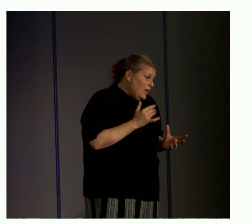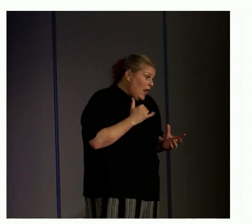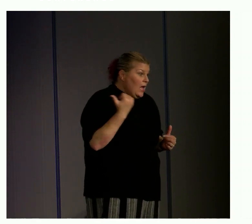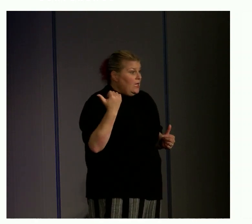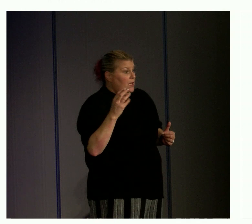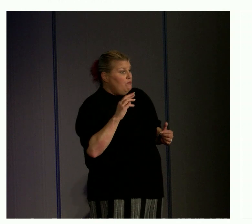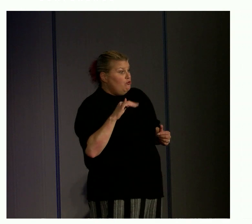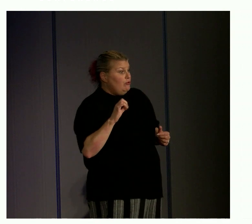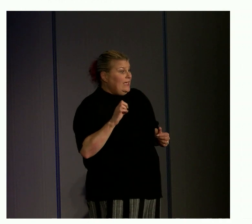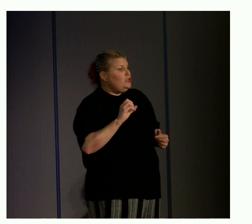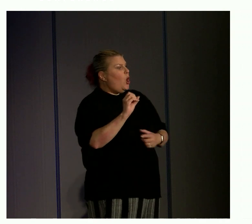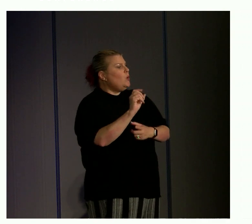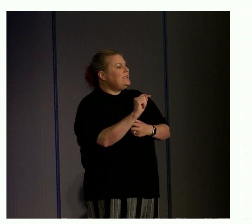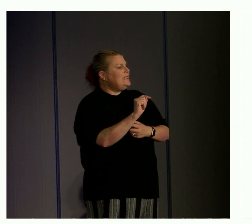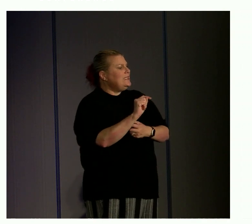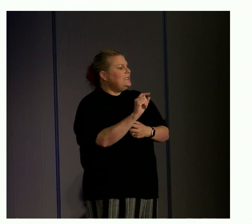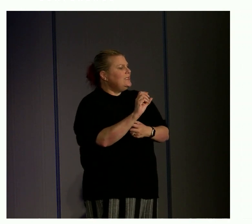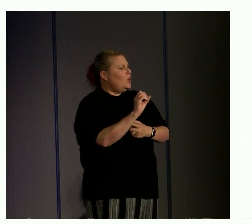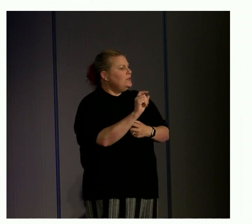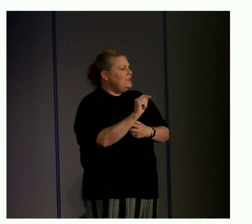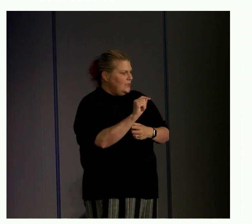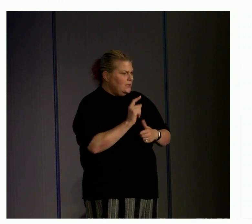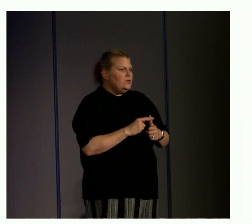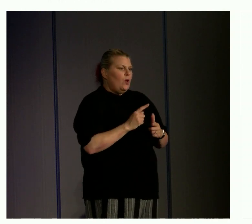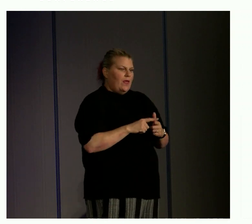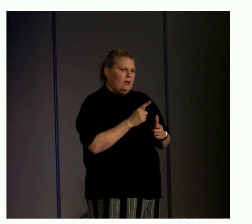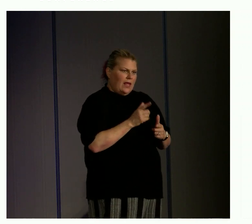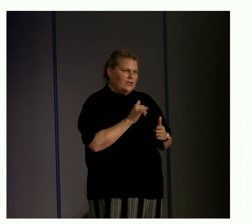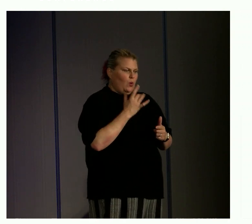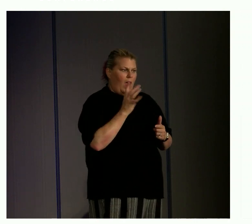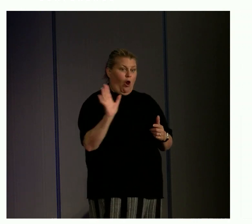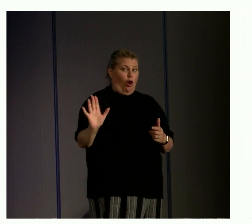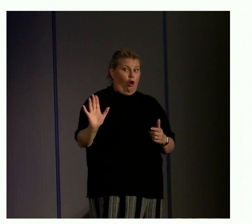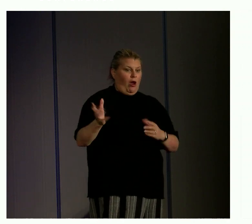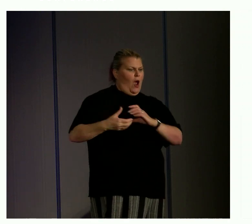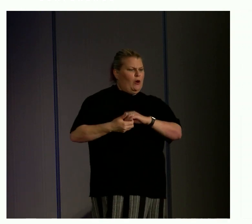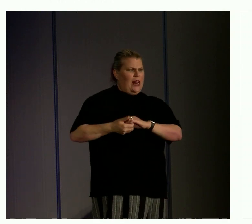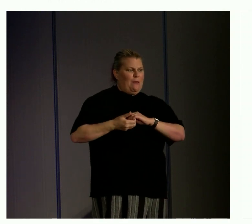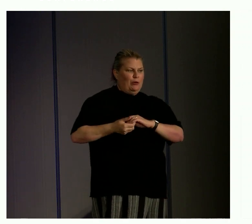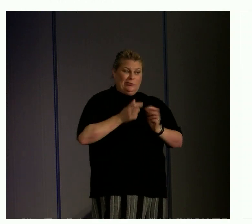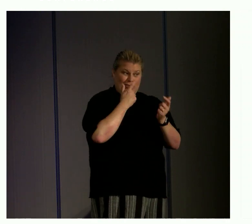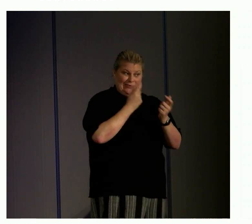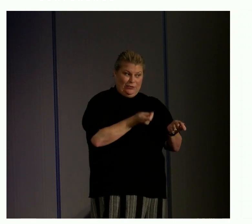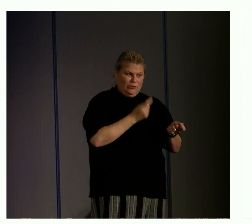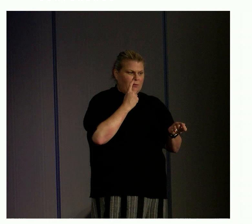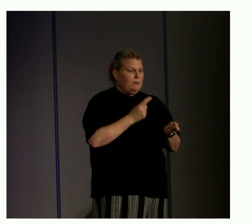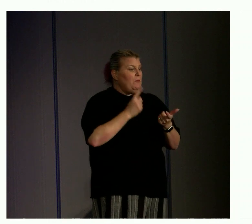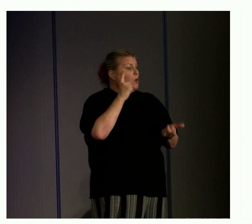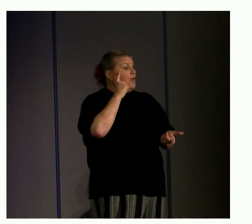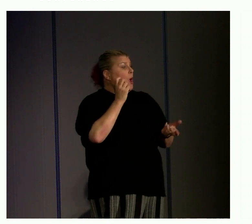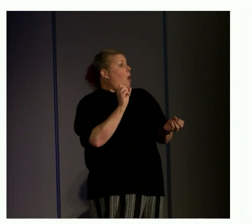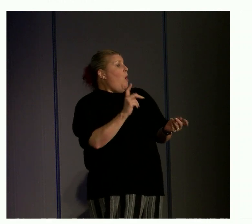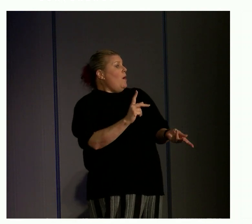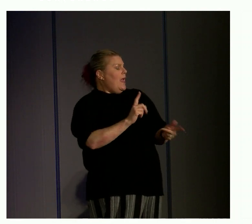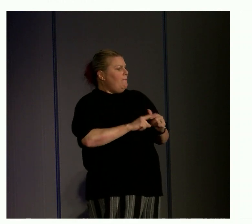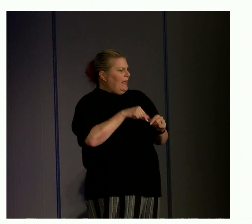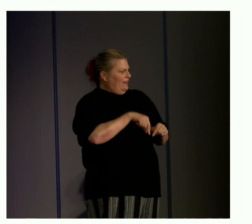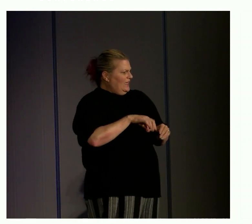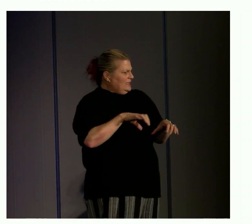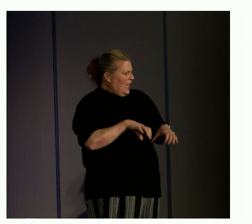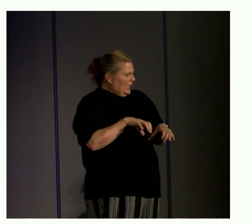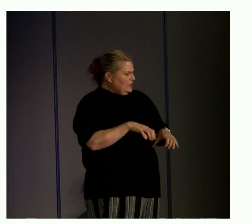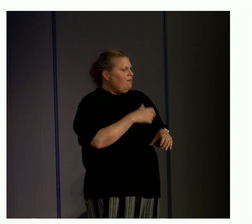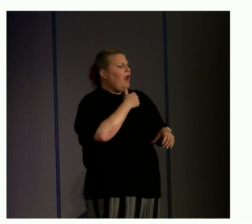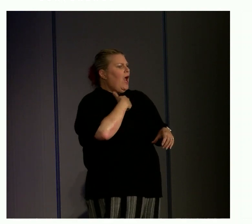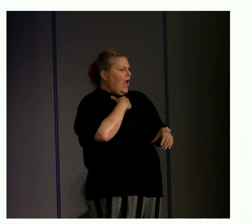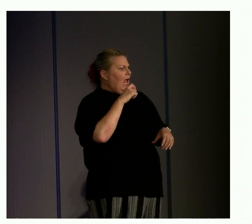Mary, an OT, that's why the collaboration is really interesting, then you may think, okay, but in this activity,